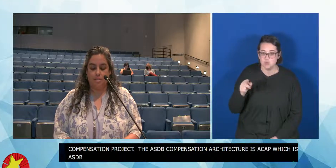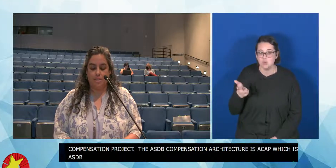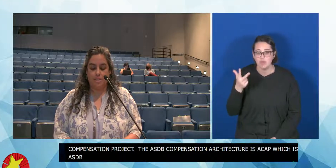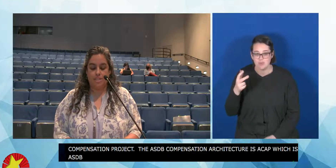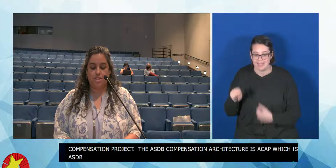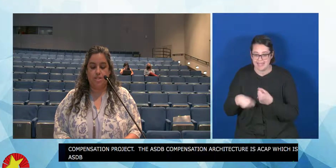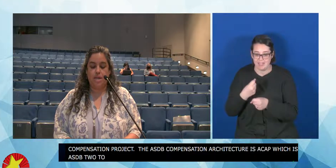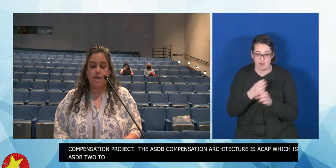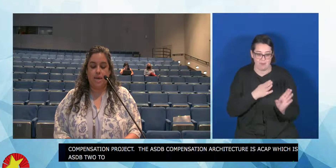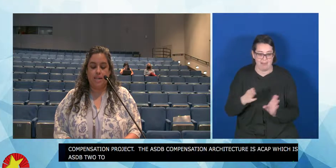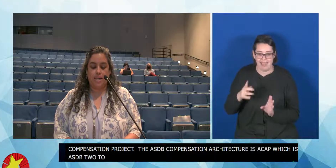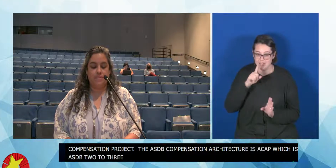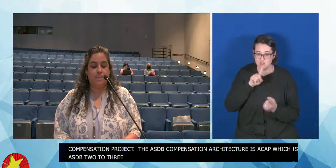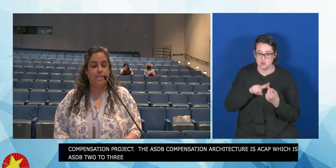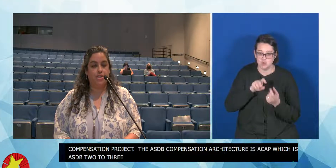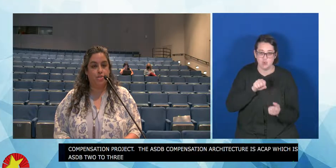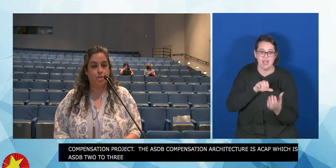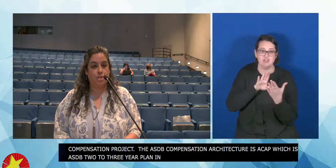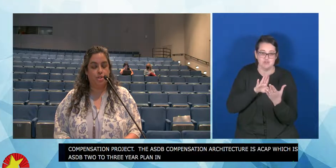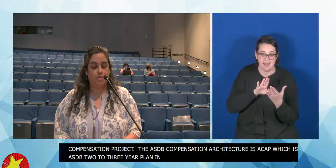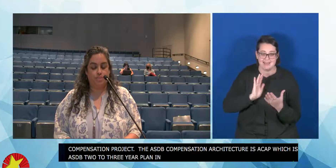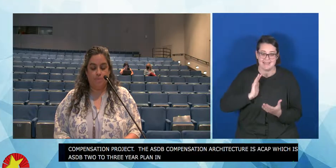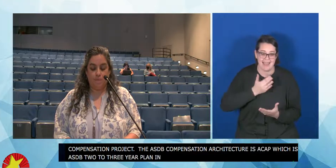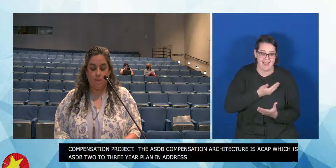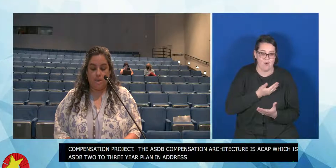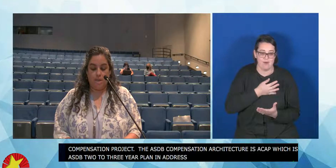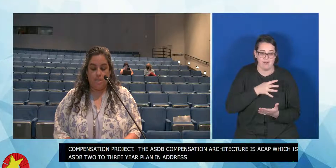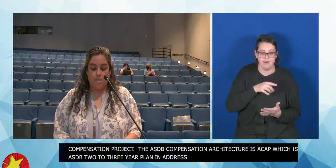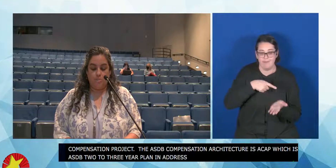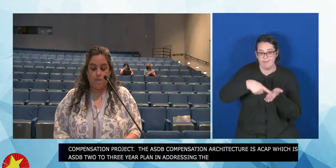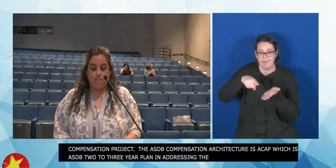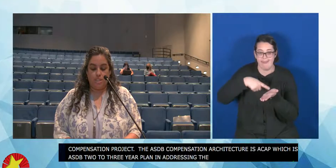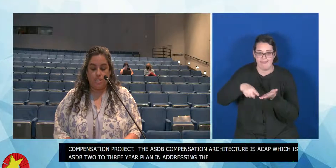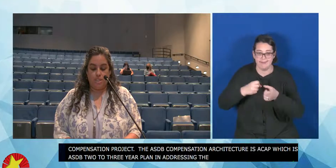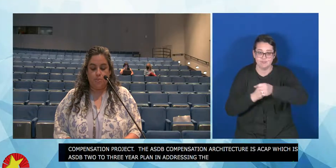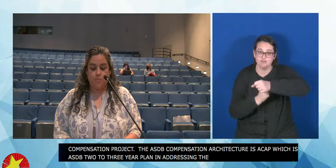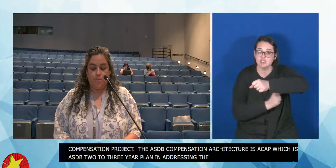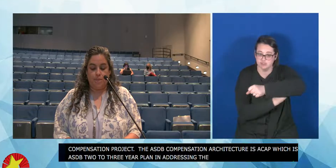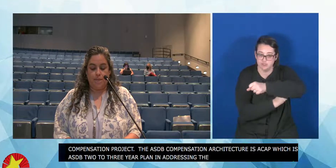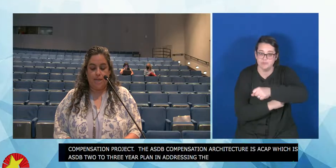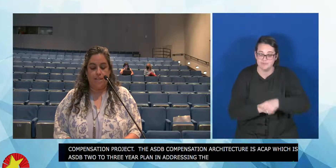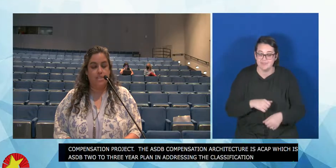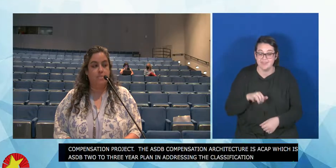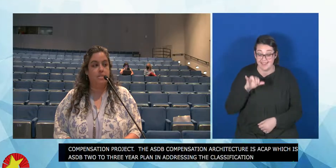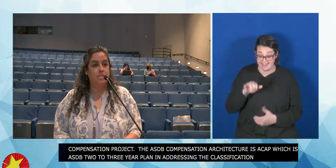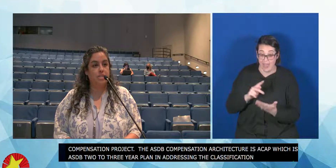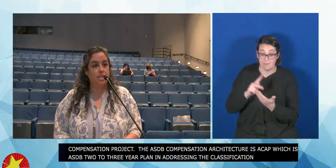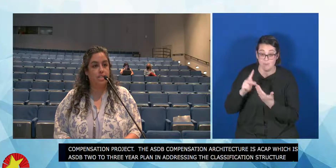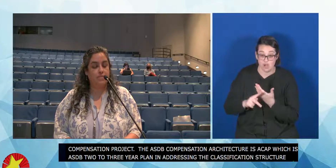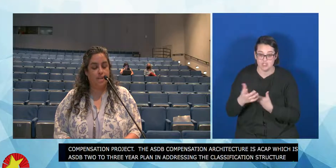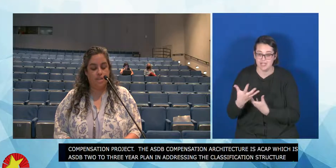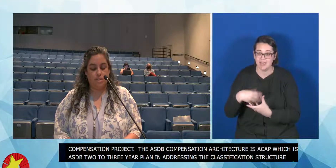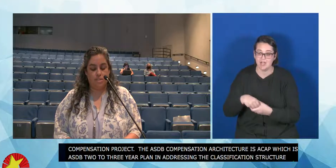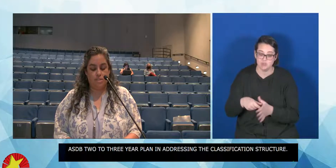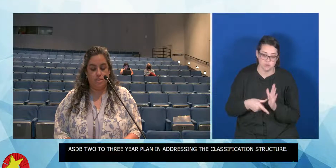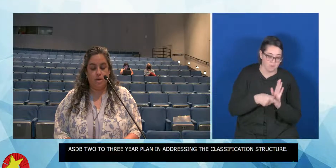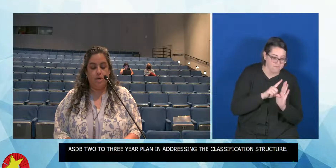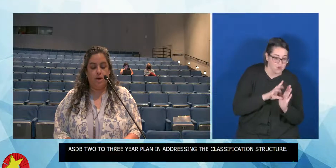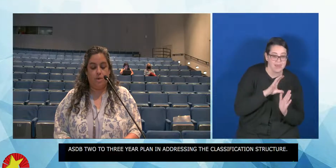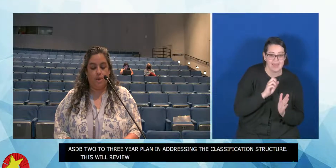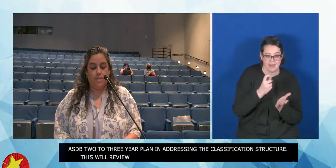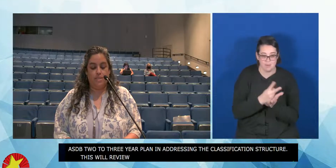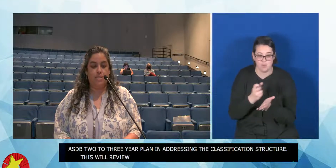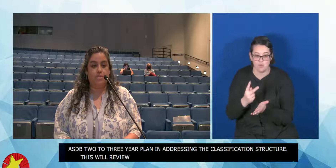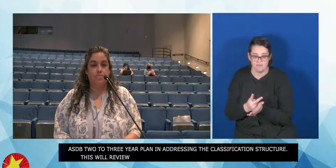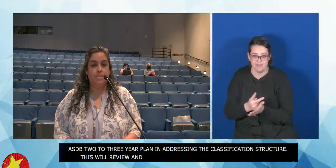agency's compensation and classification structure. This project entails reviewing and analyzing position classifications,